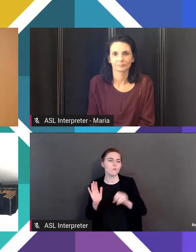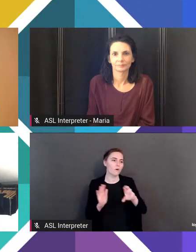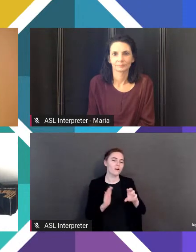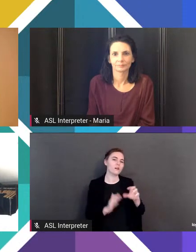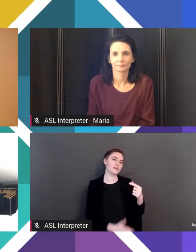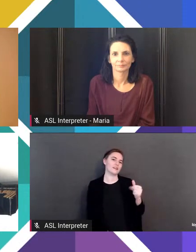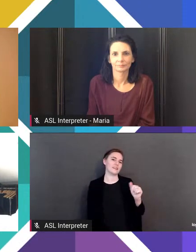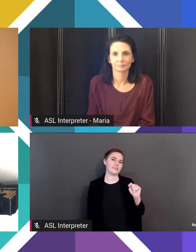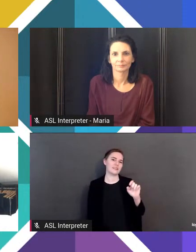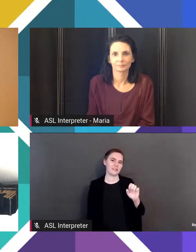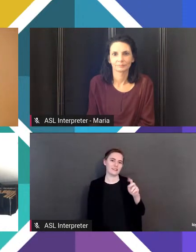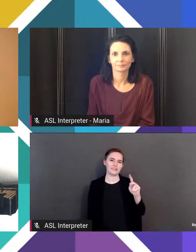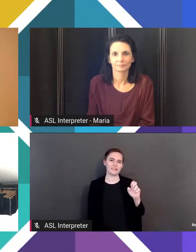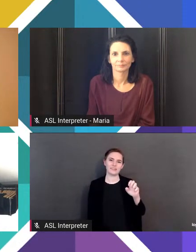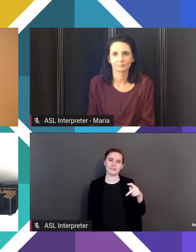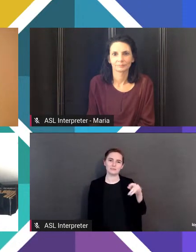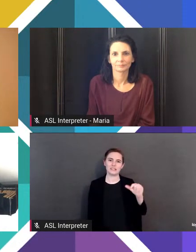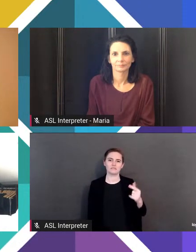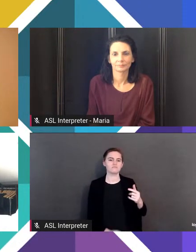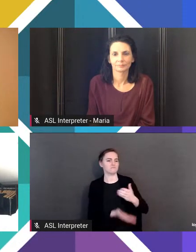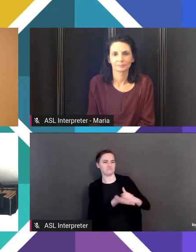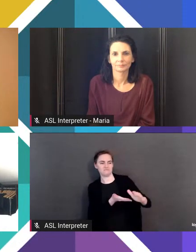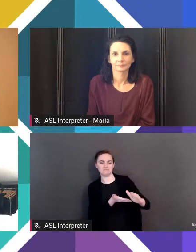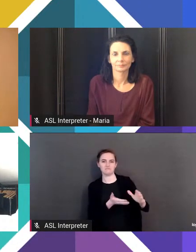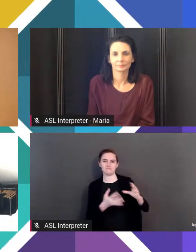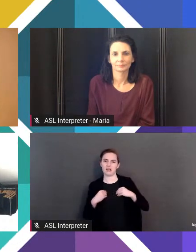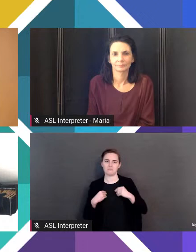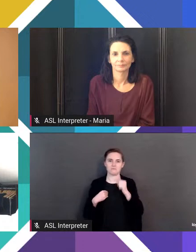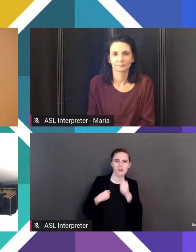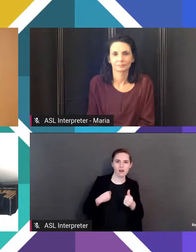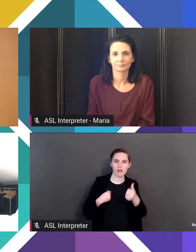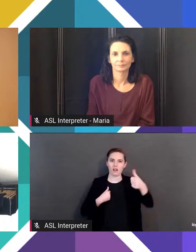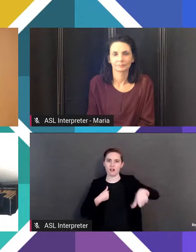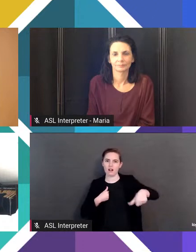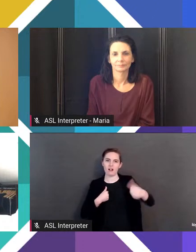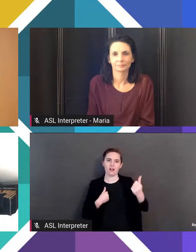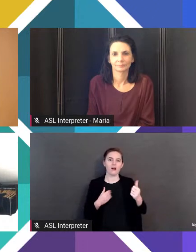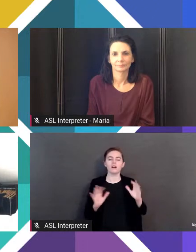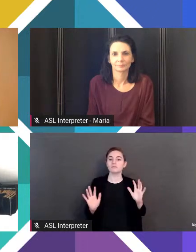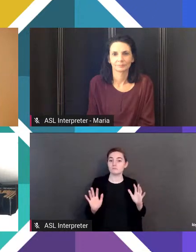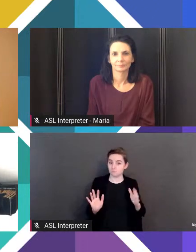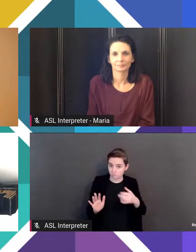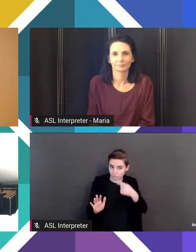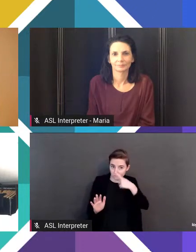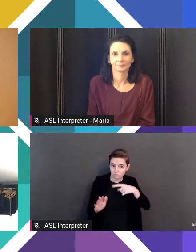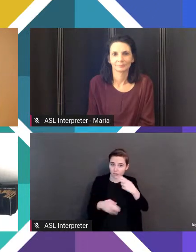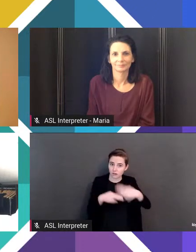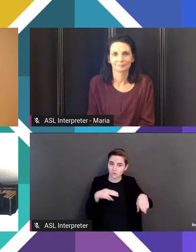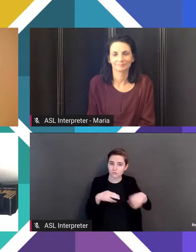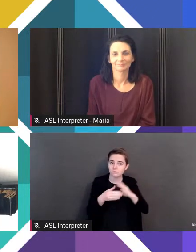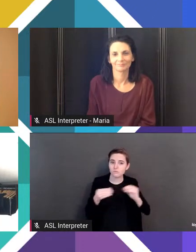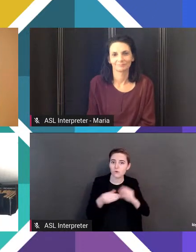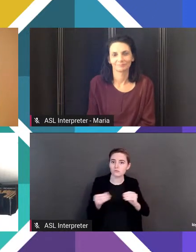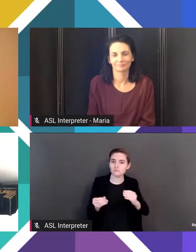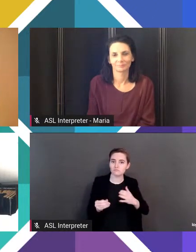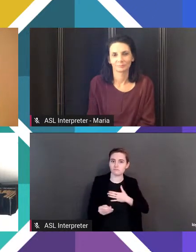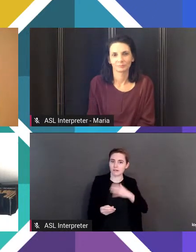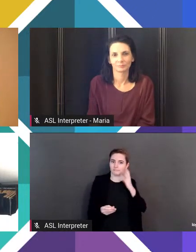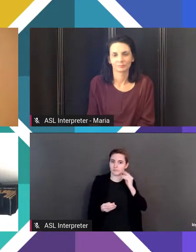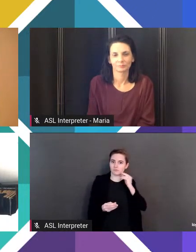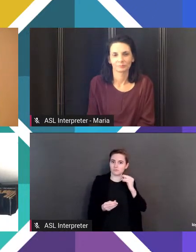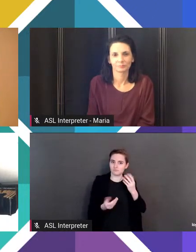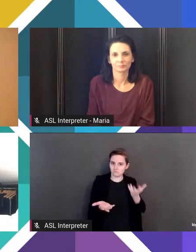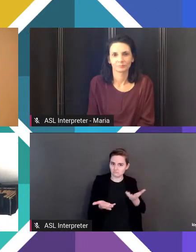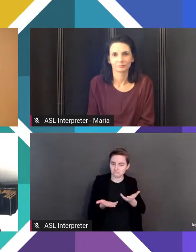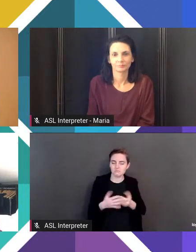like, you know, do I have time to tell, like, a quick story just to kind of paint what I'm saying? All right. 100%,